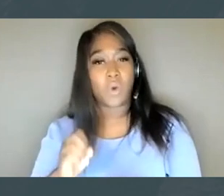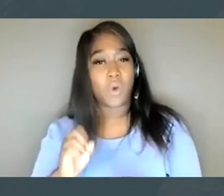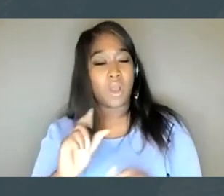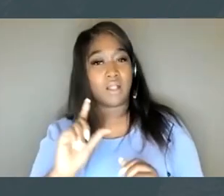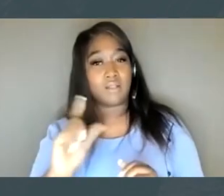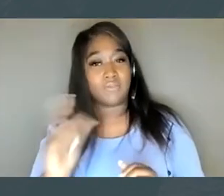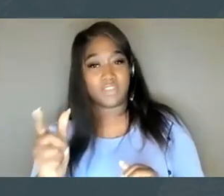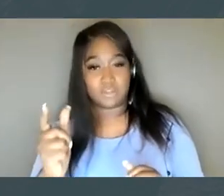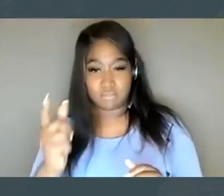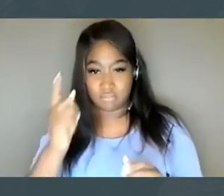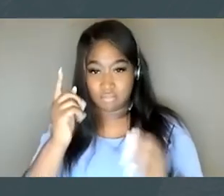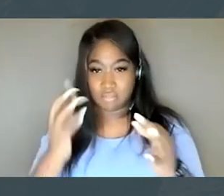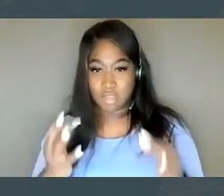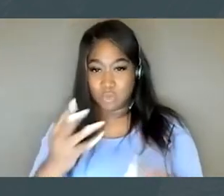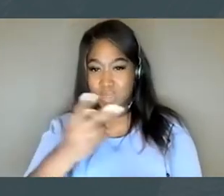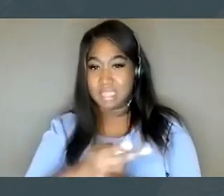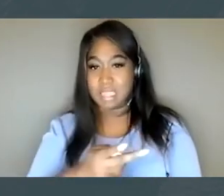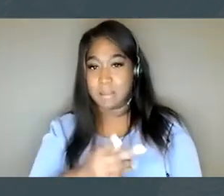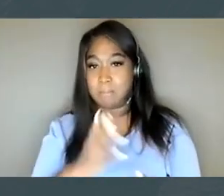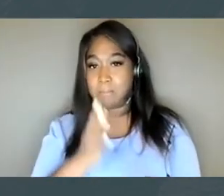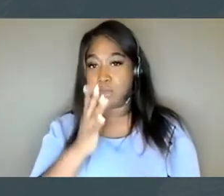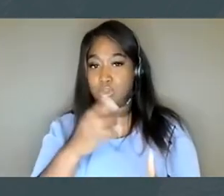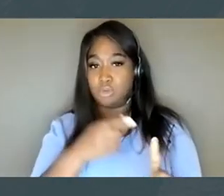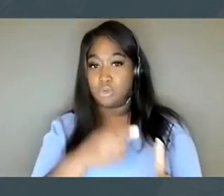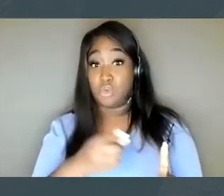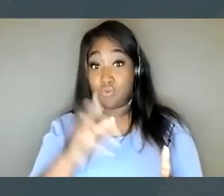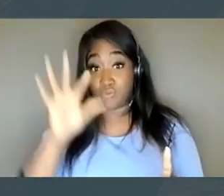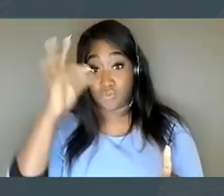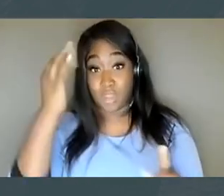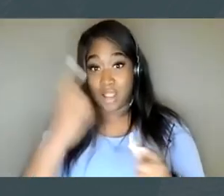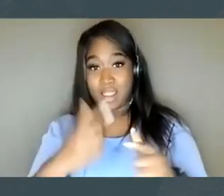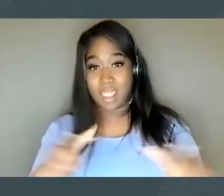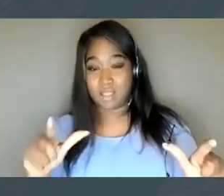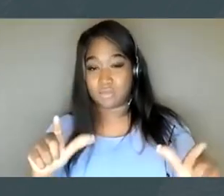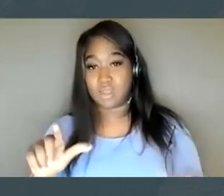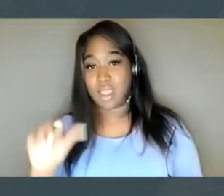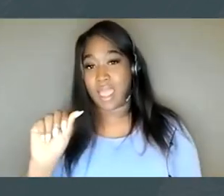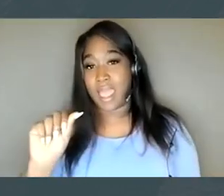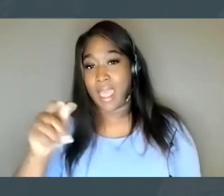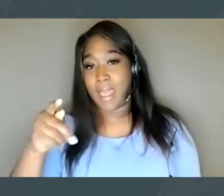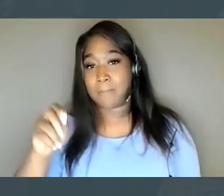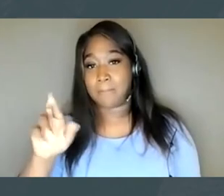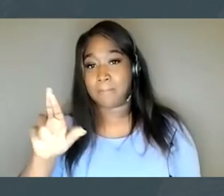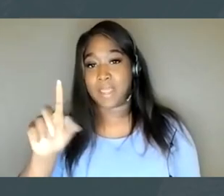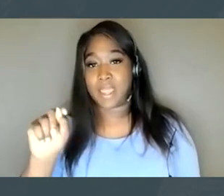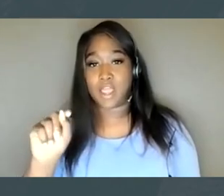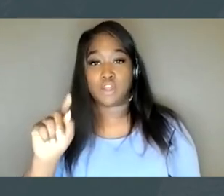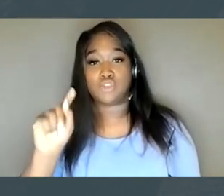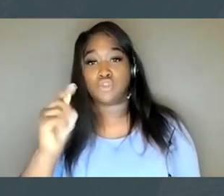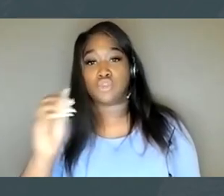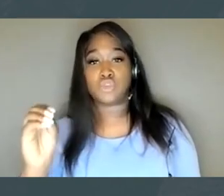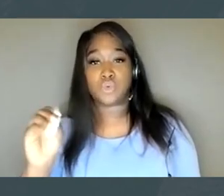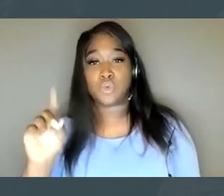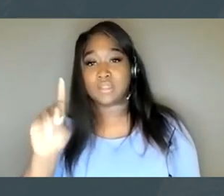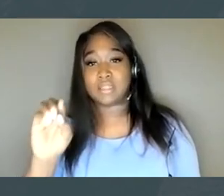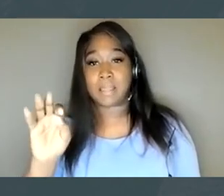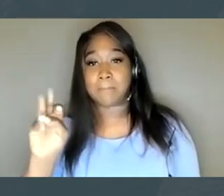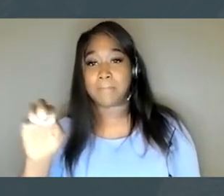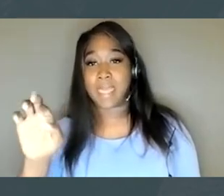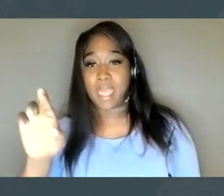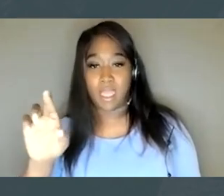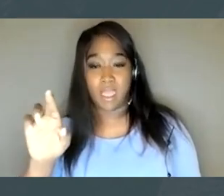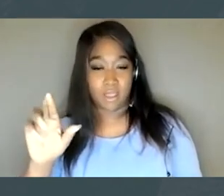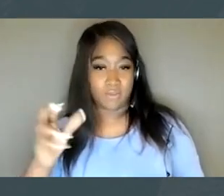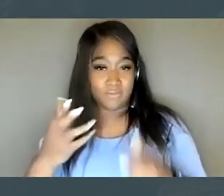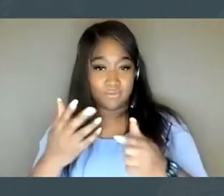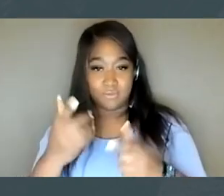title in French would be A Perte de Mère, A Perte de Mère, which is, that